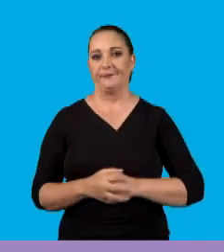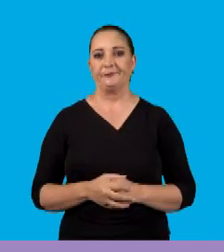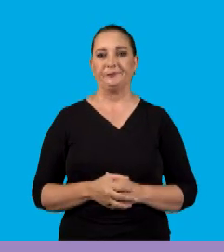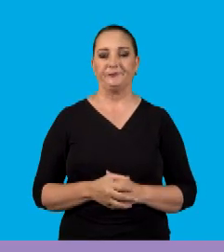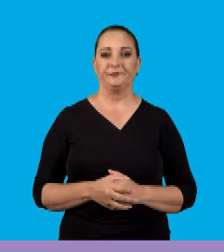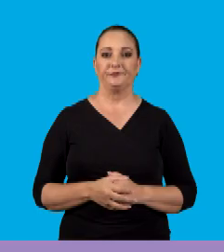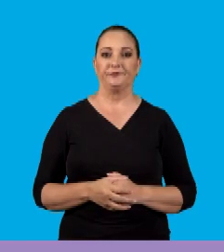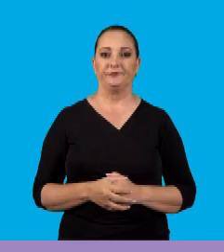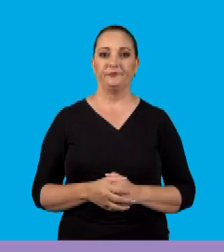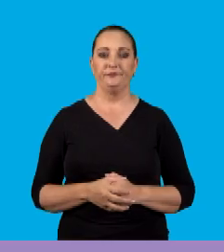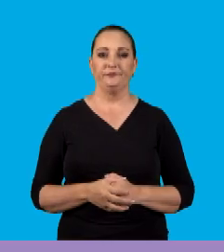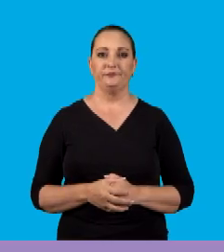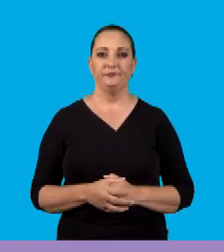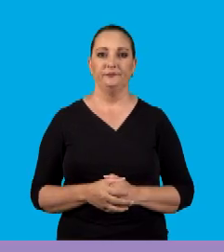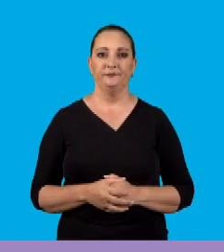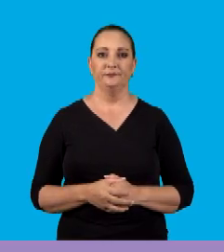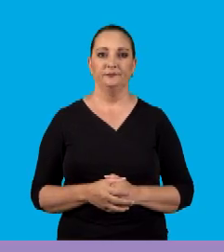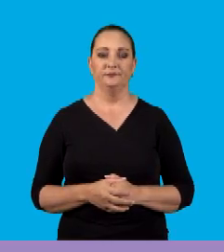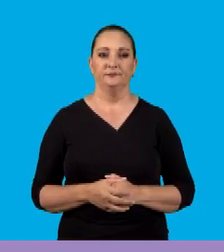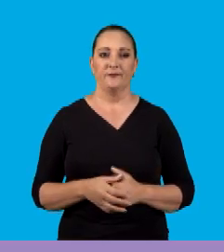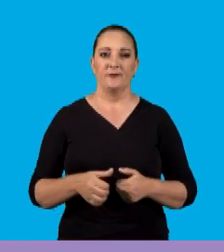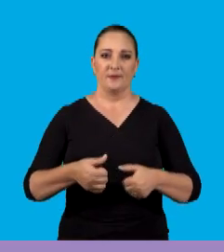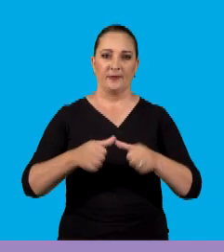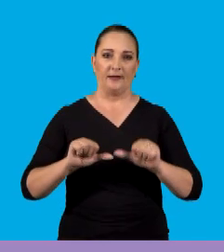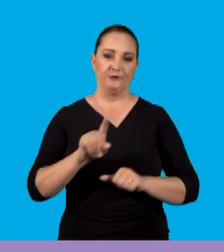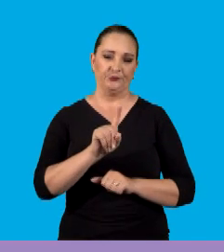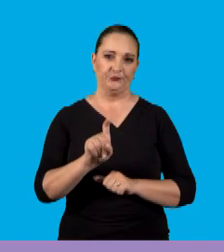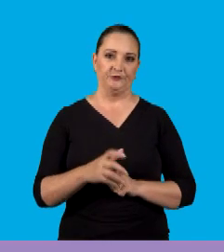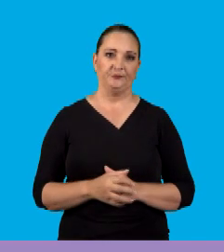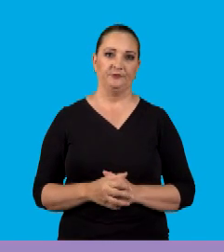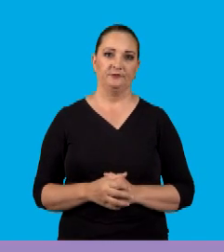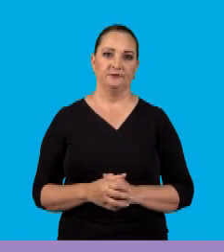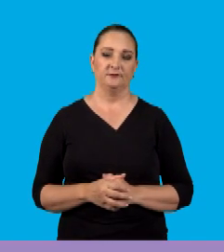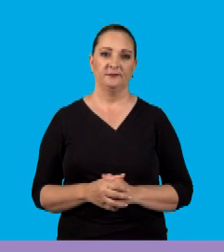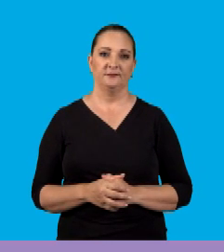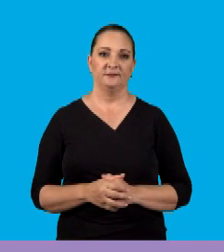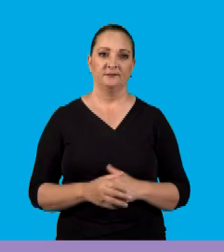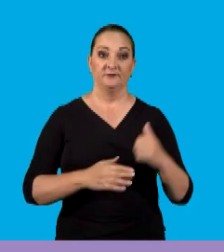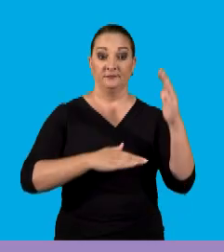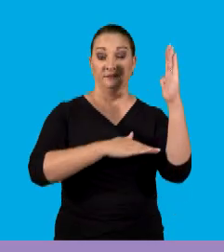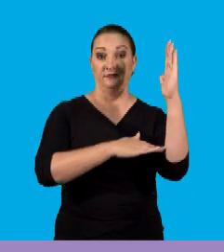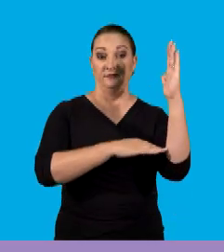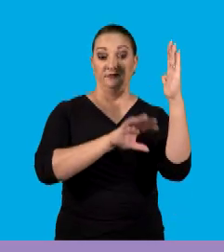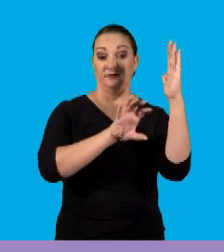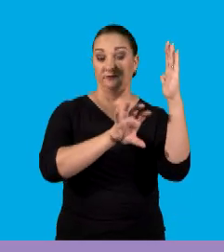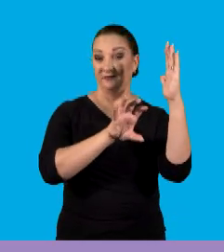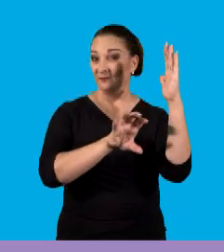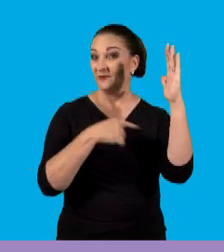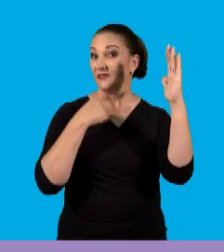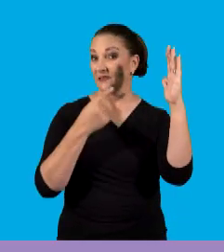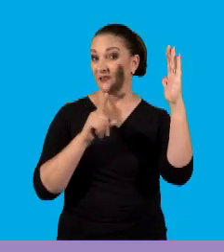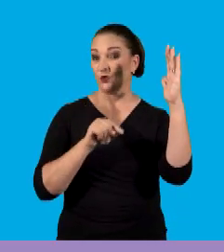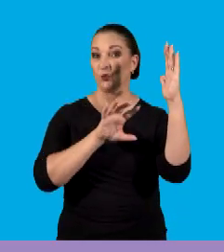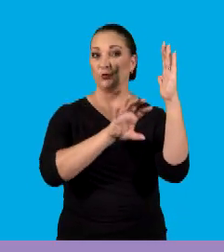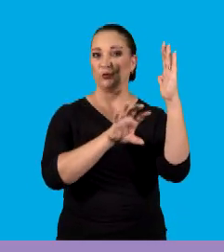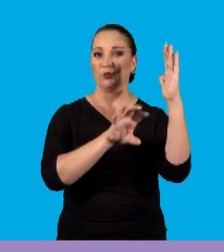us. Let's go over to the next question. Now, the next question it says,